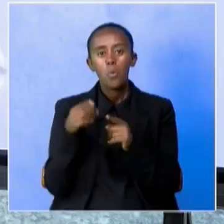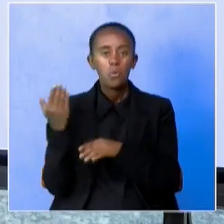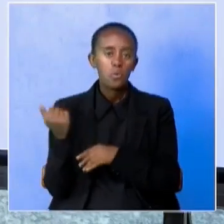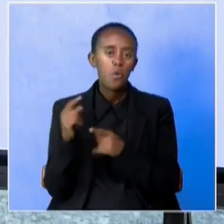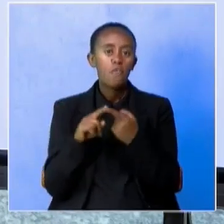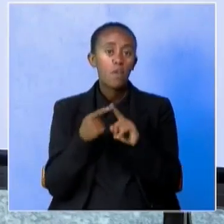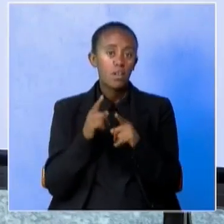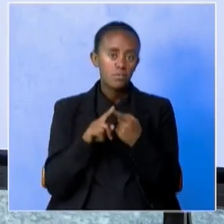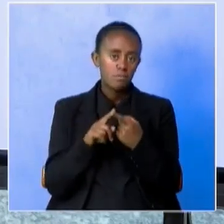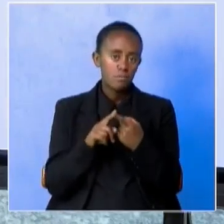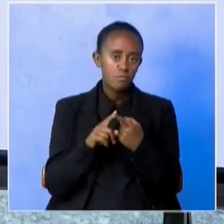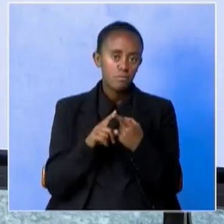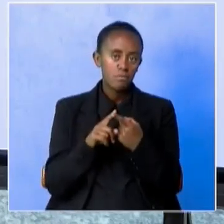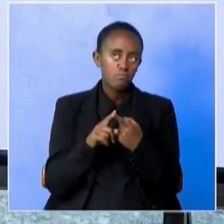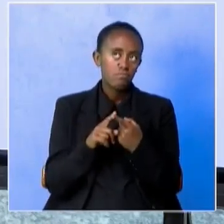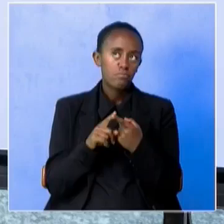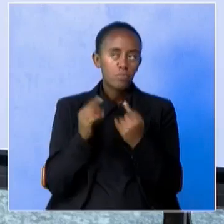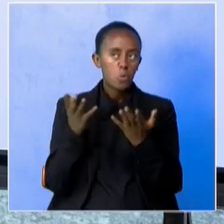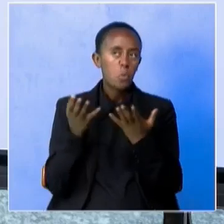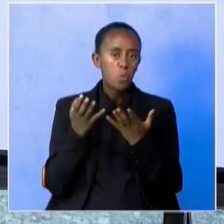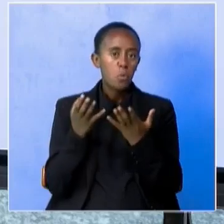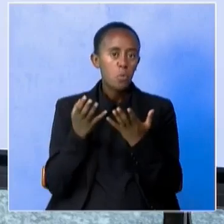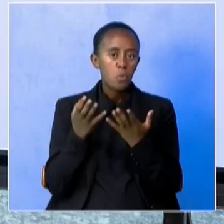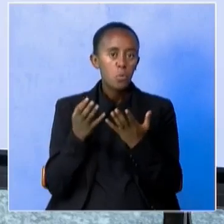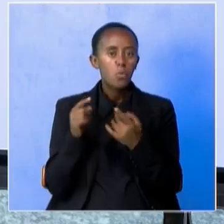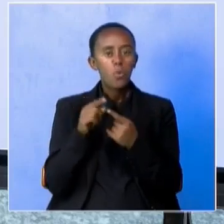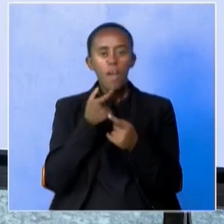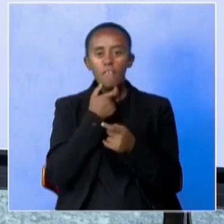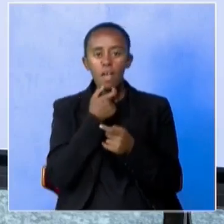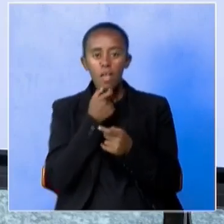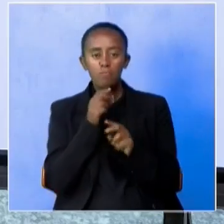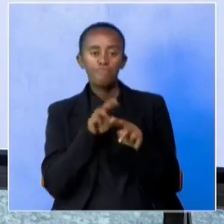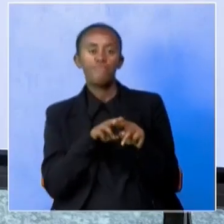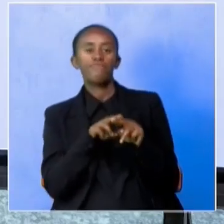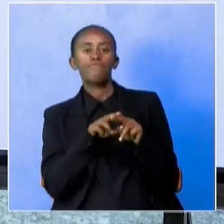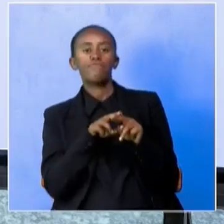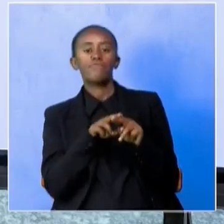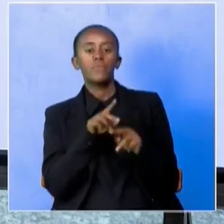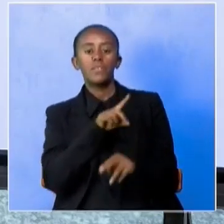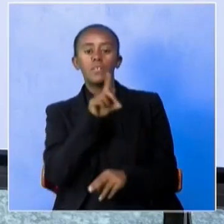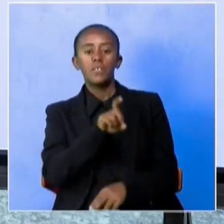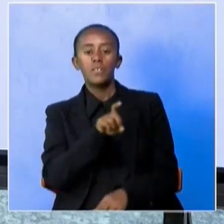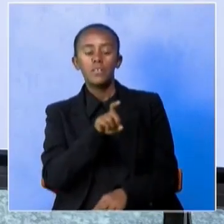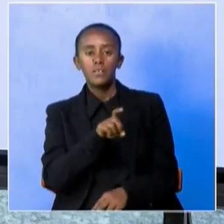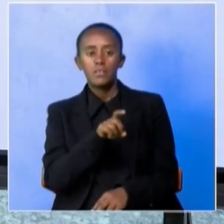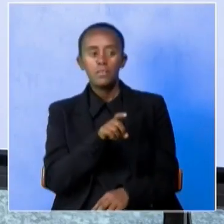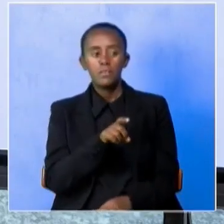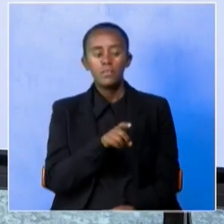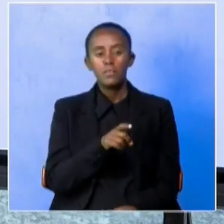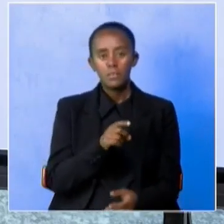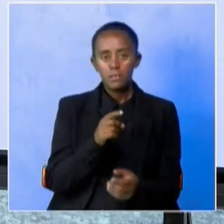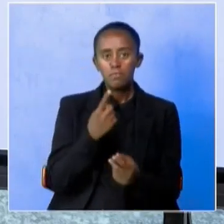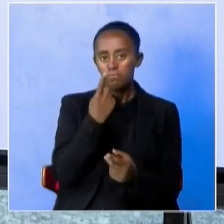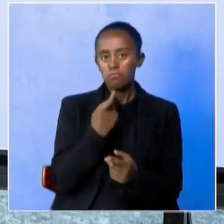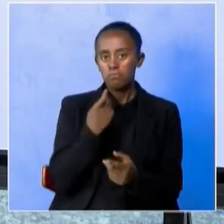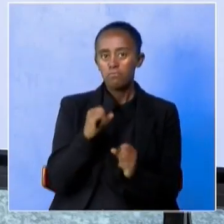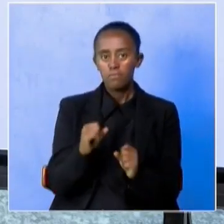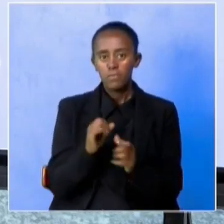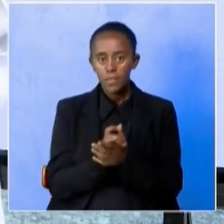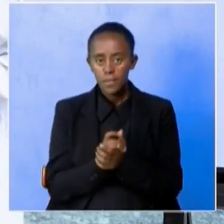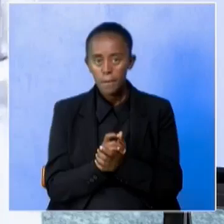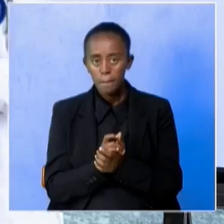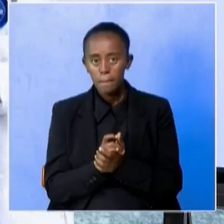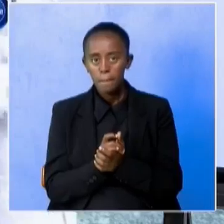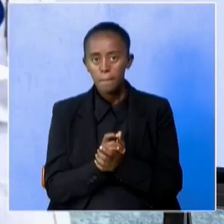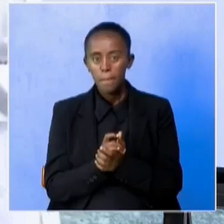friend, or even you went to a cafe. What will you be asked? This is a question that you will be often asked. If you go